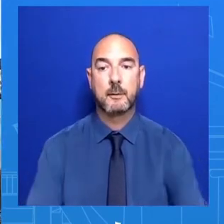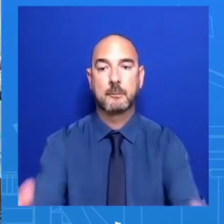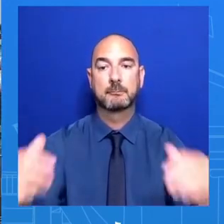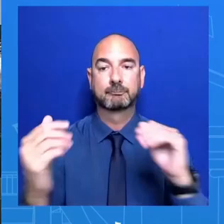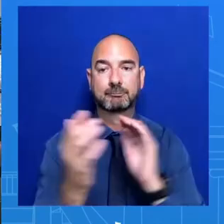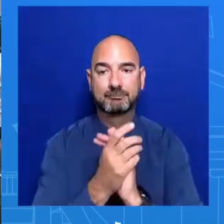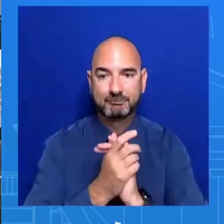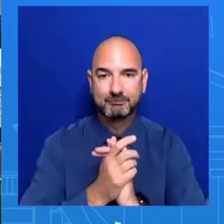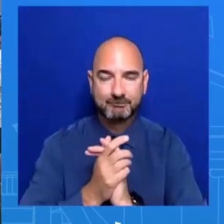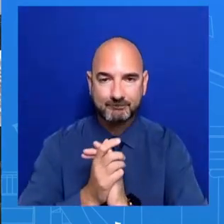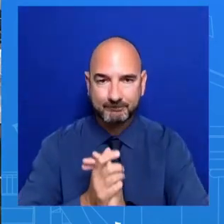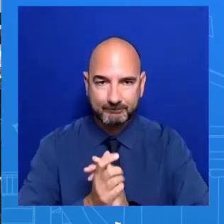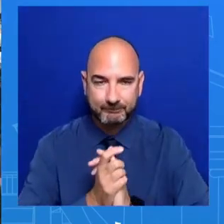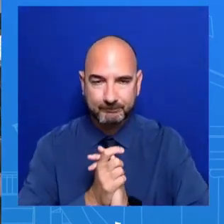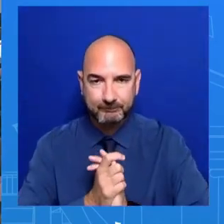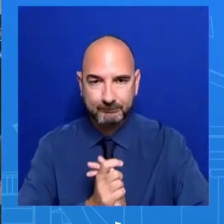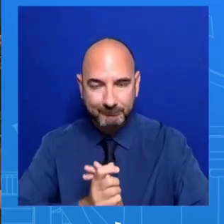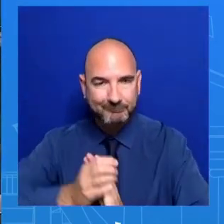Hi, good afternoon, everyone.